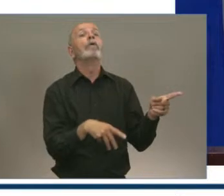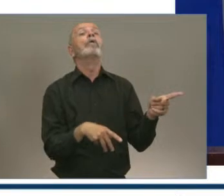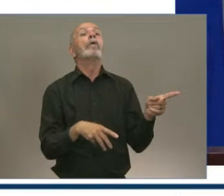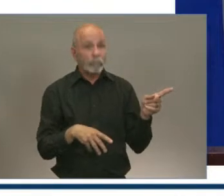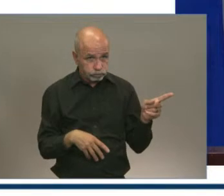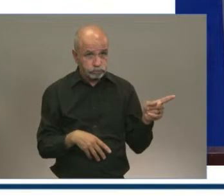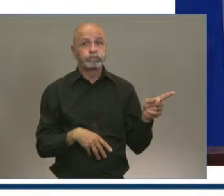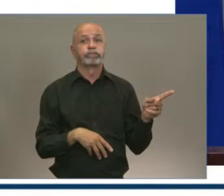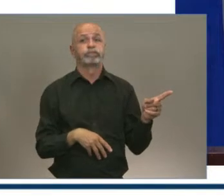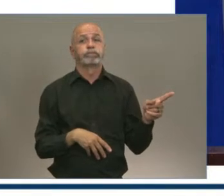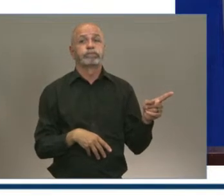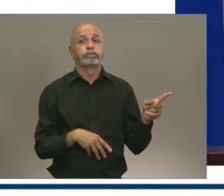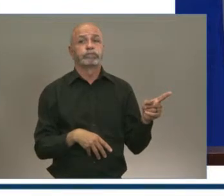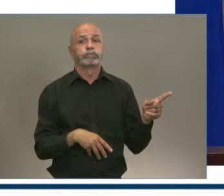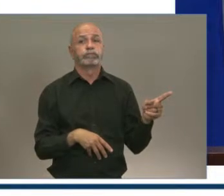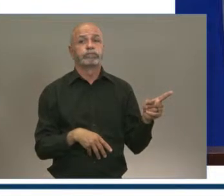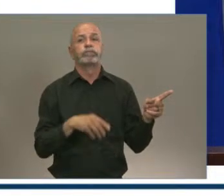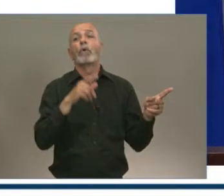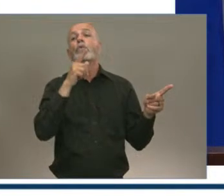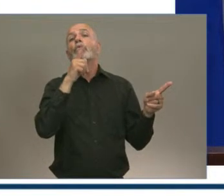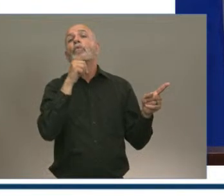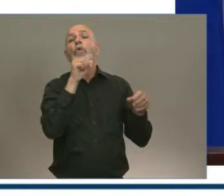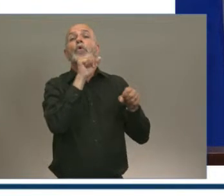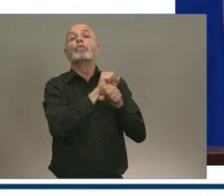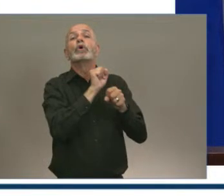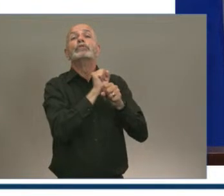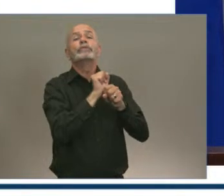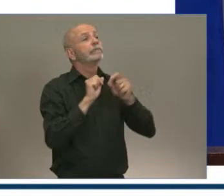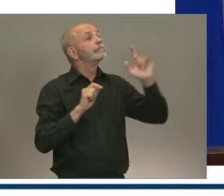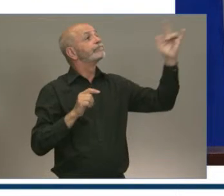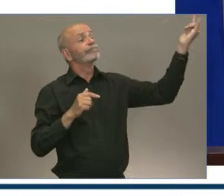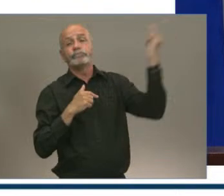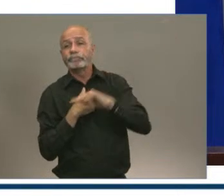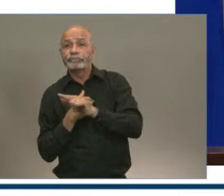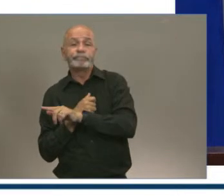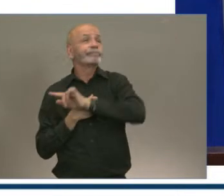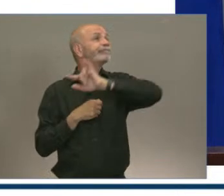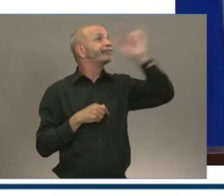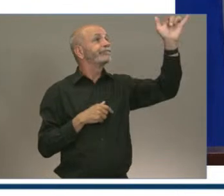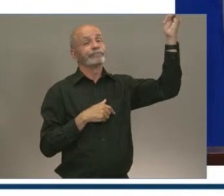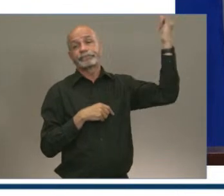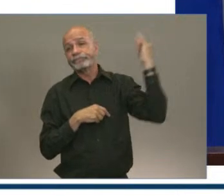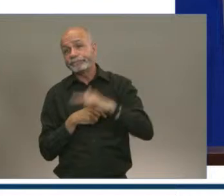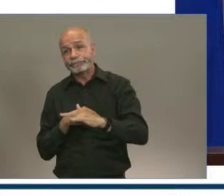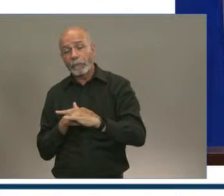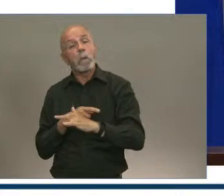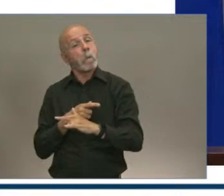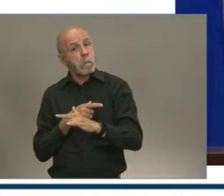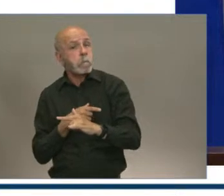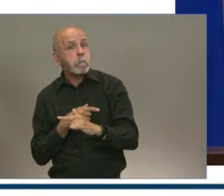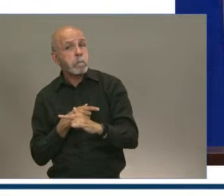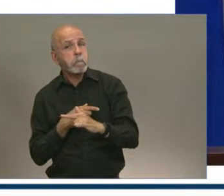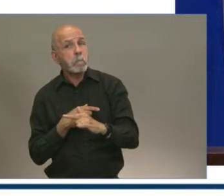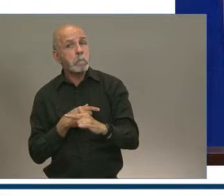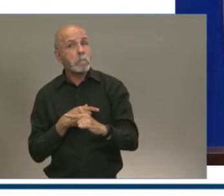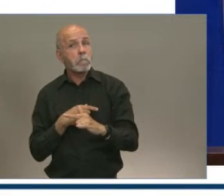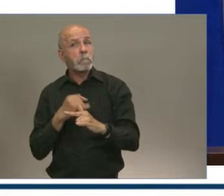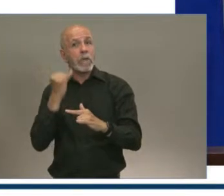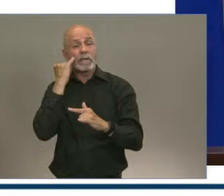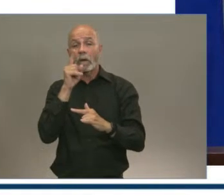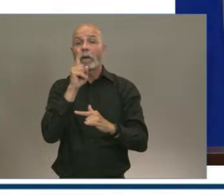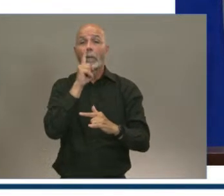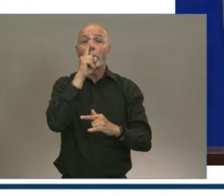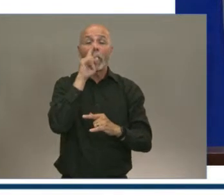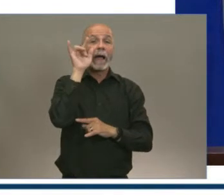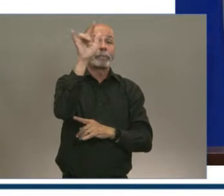system now in place for rotational workers, which is a great start. We have further protection of testing at the Halifax airport, so these are the things that